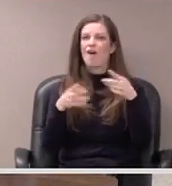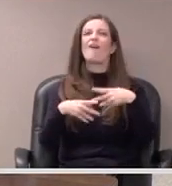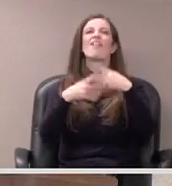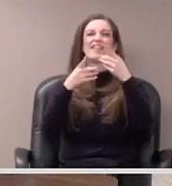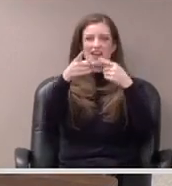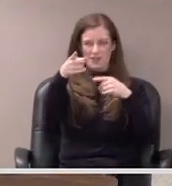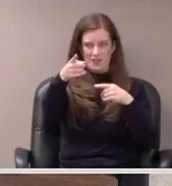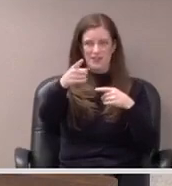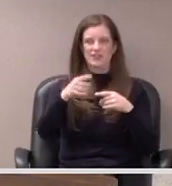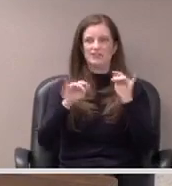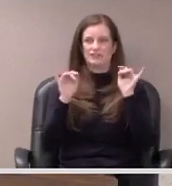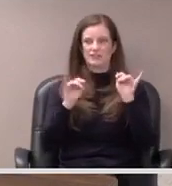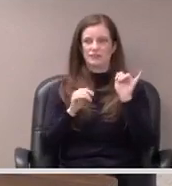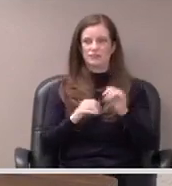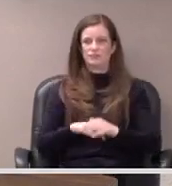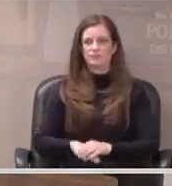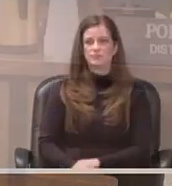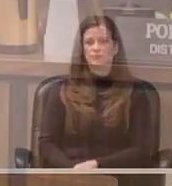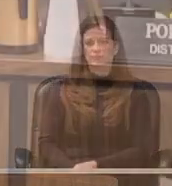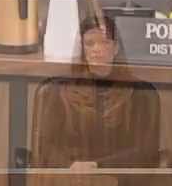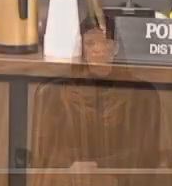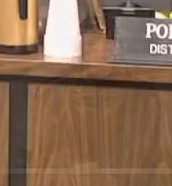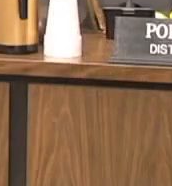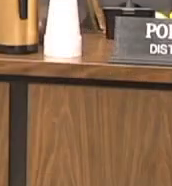we go.